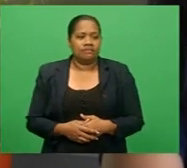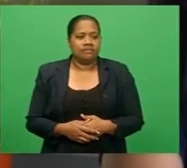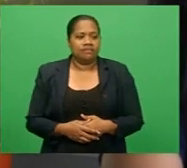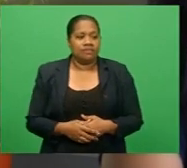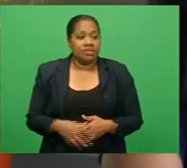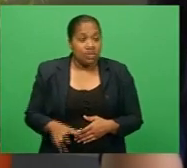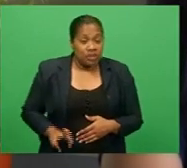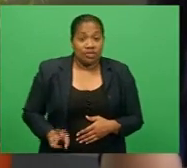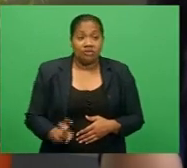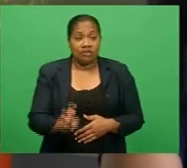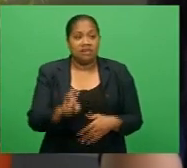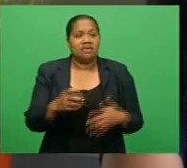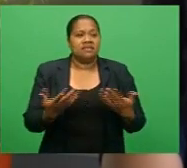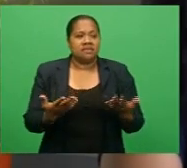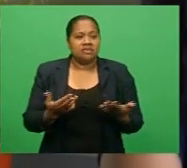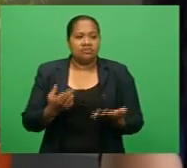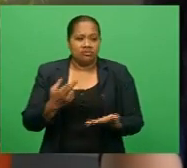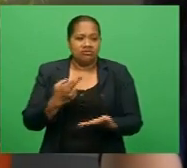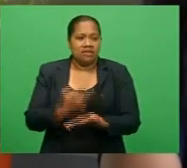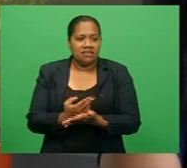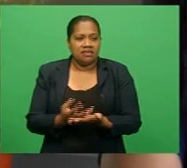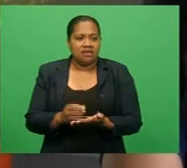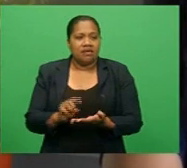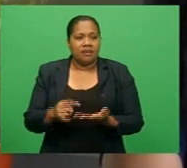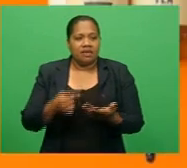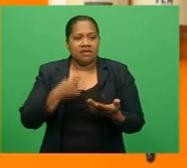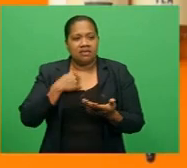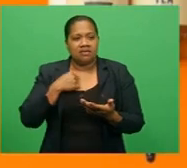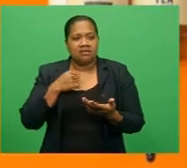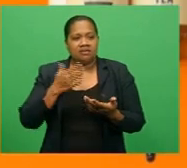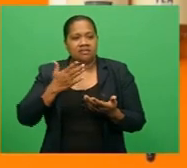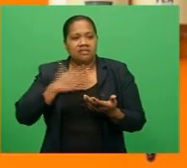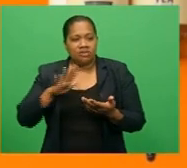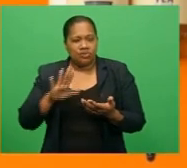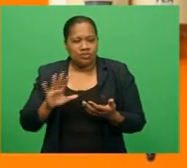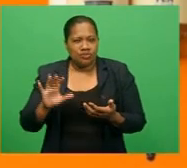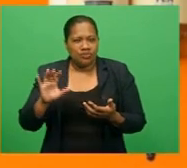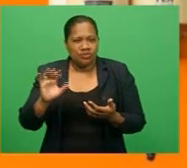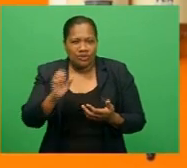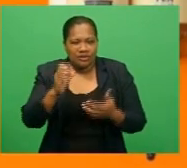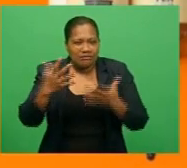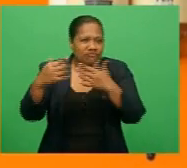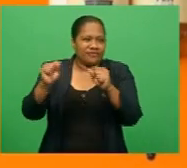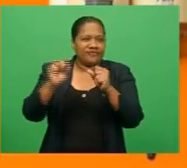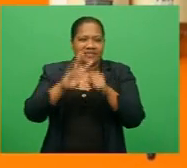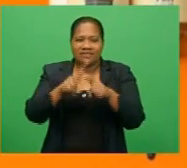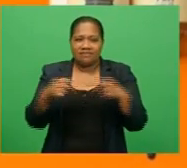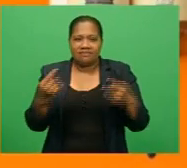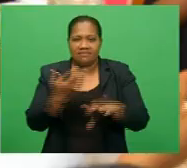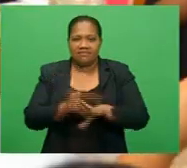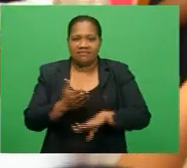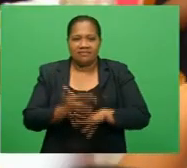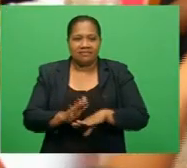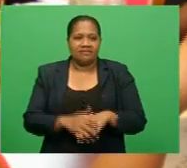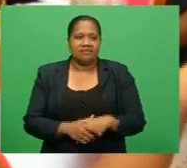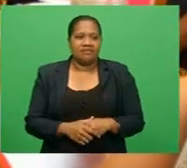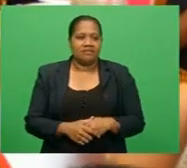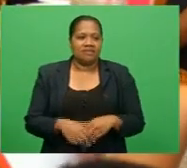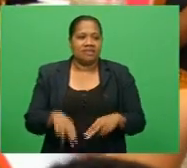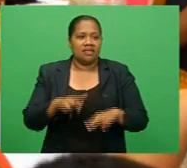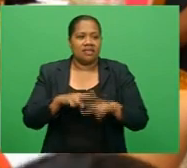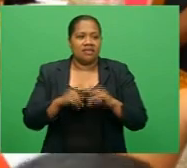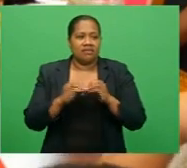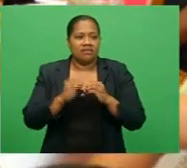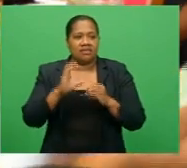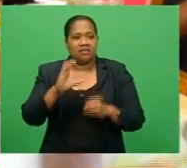great. However, I needed to pursue something different, something new. So when I left FBC, I